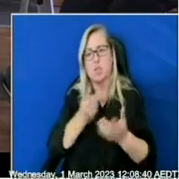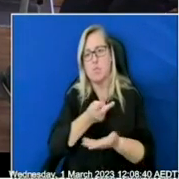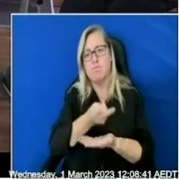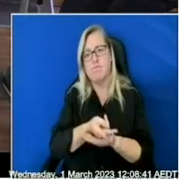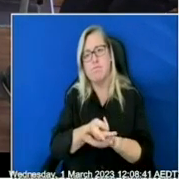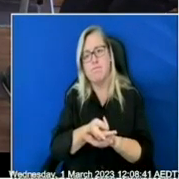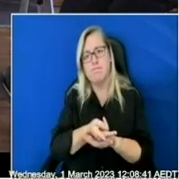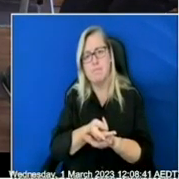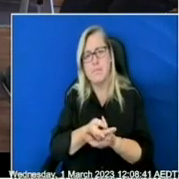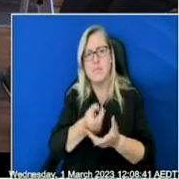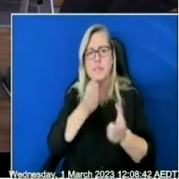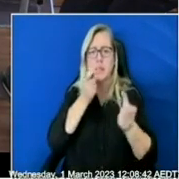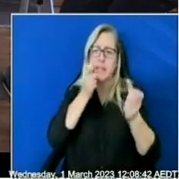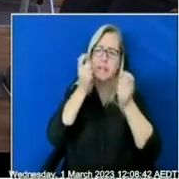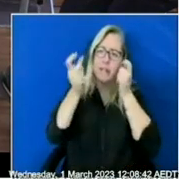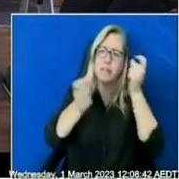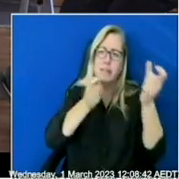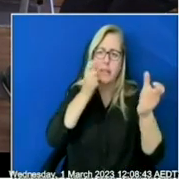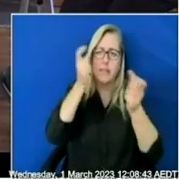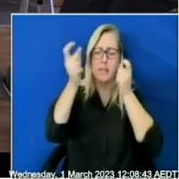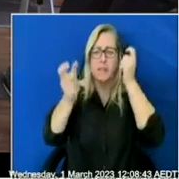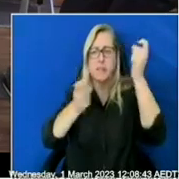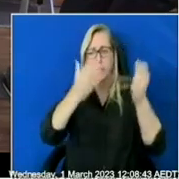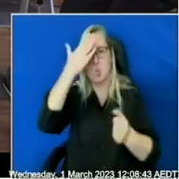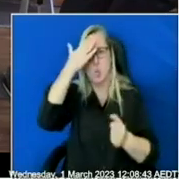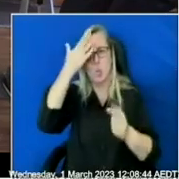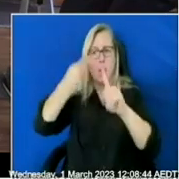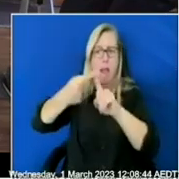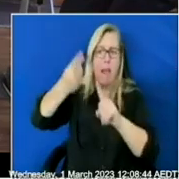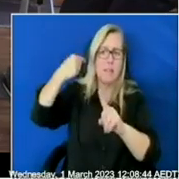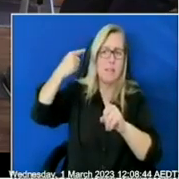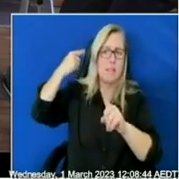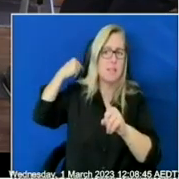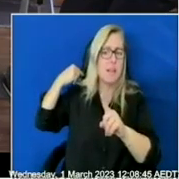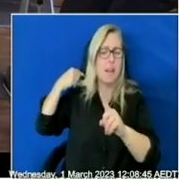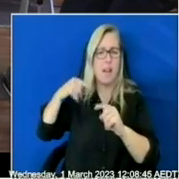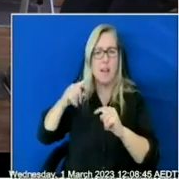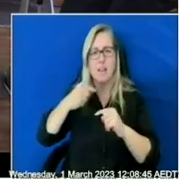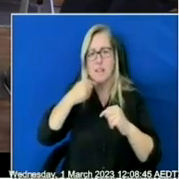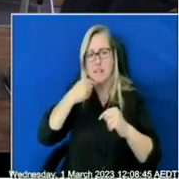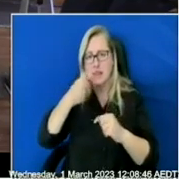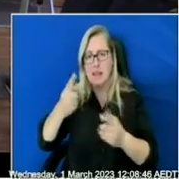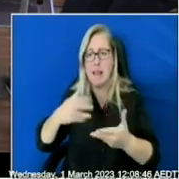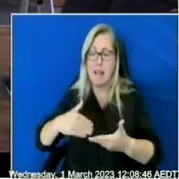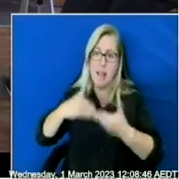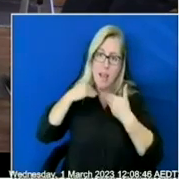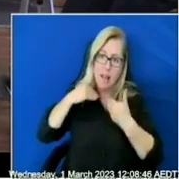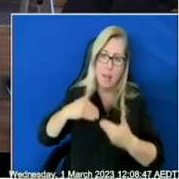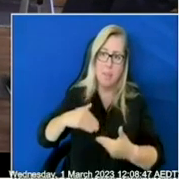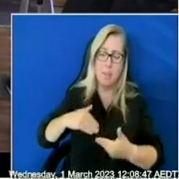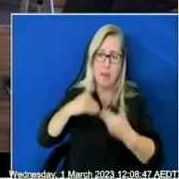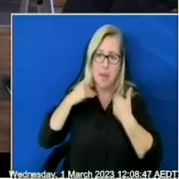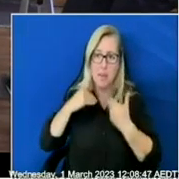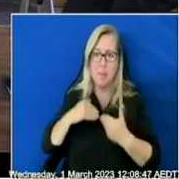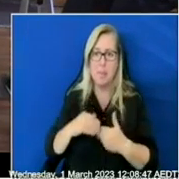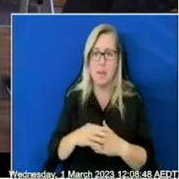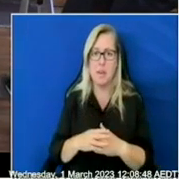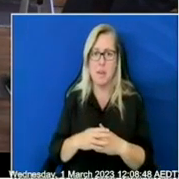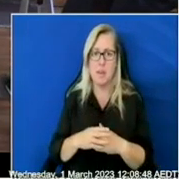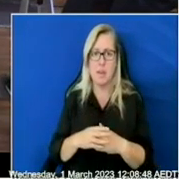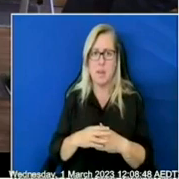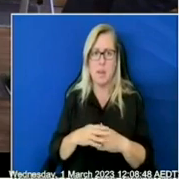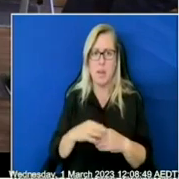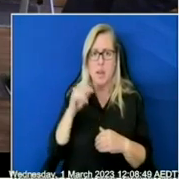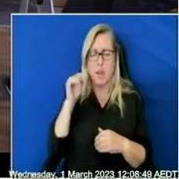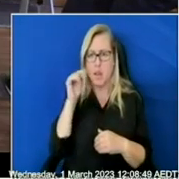her ancestors and her elders and telling them to help her. And we didn't think she was going to make it through that.